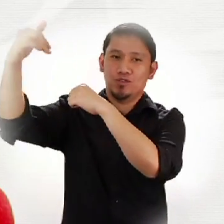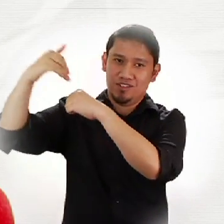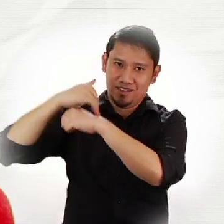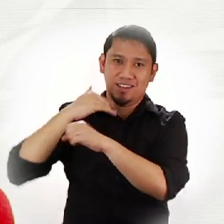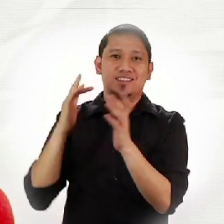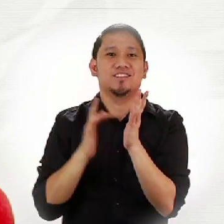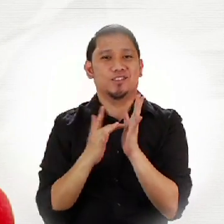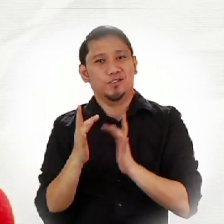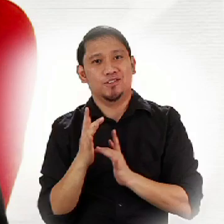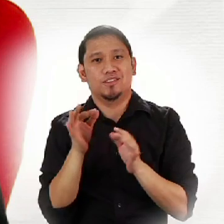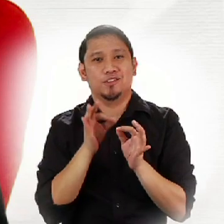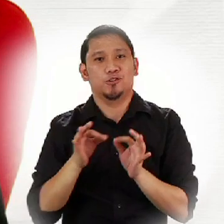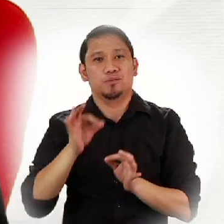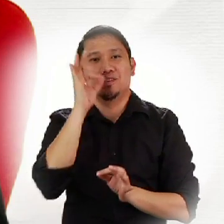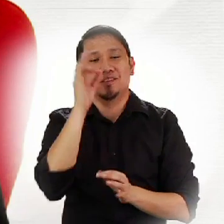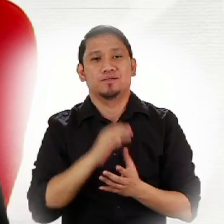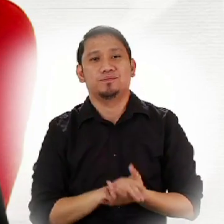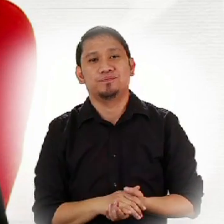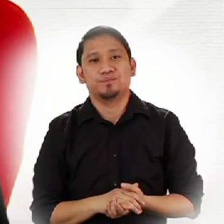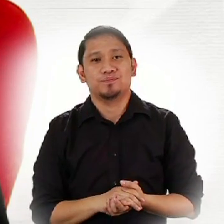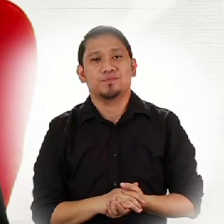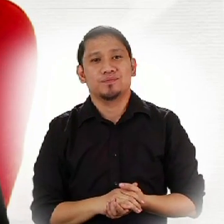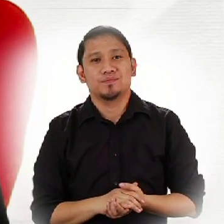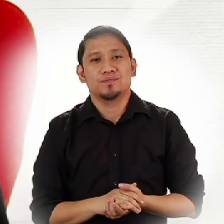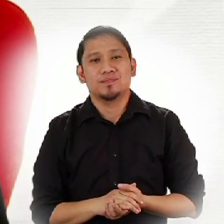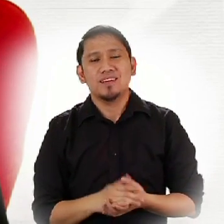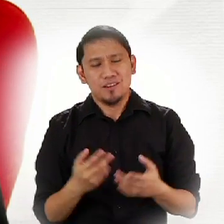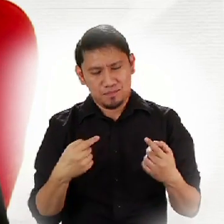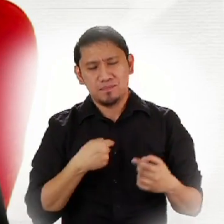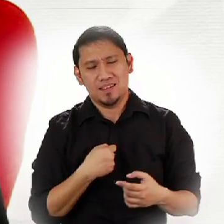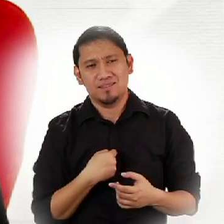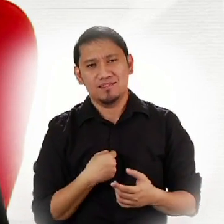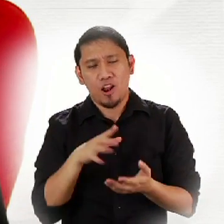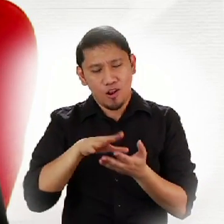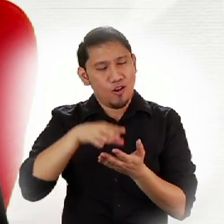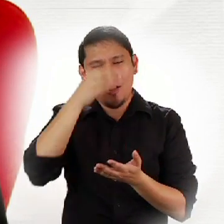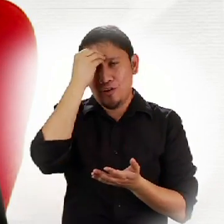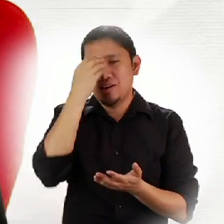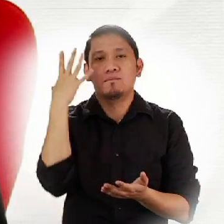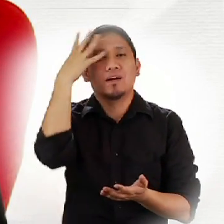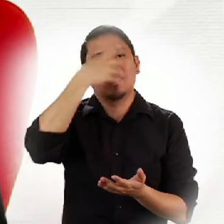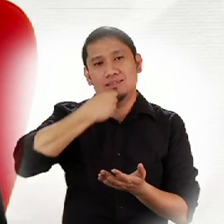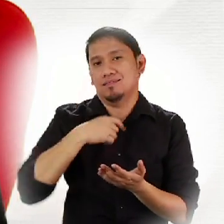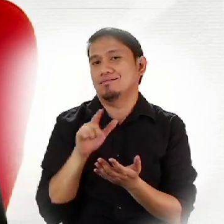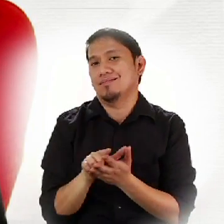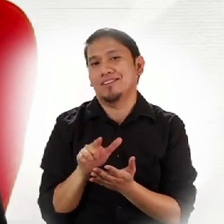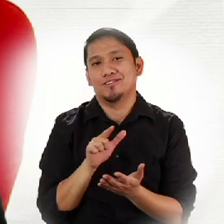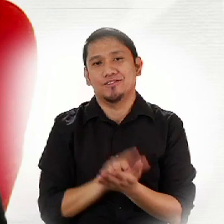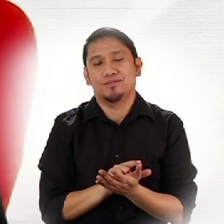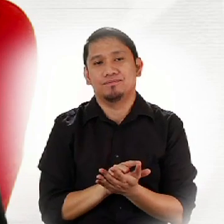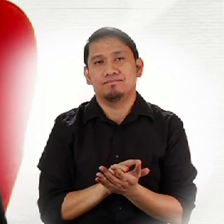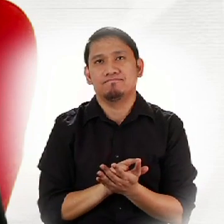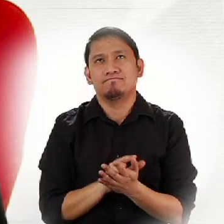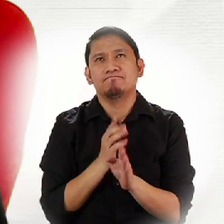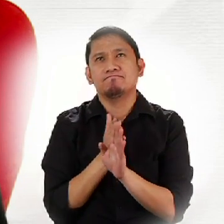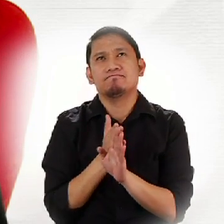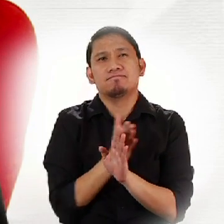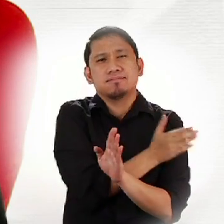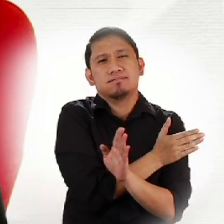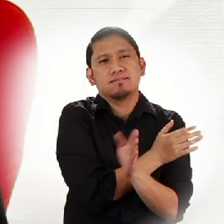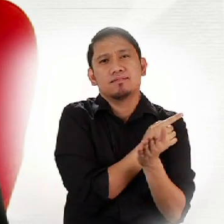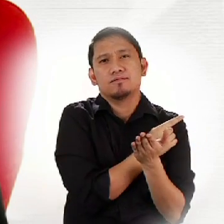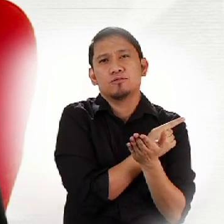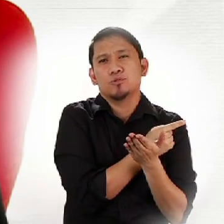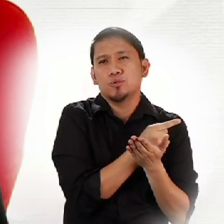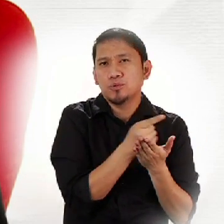Spirit. I was taught a beautiful lesson in this. A few weeks ago,